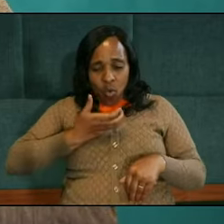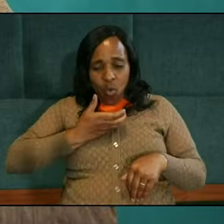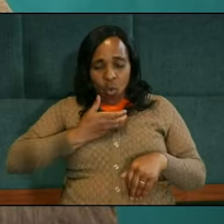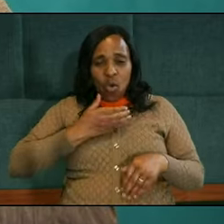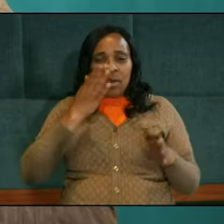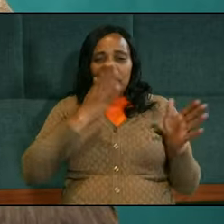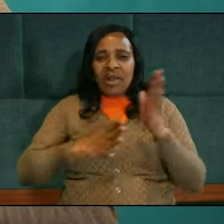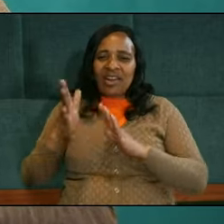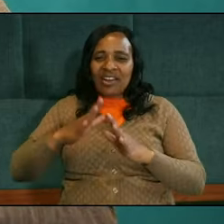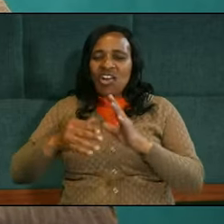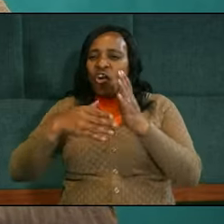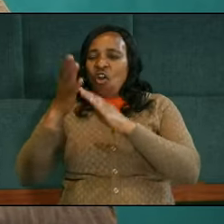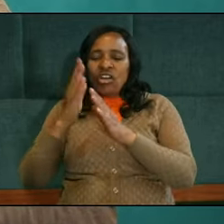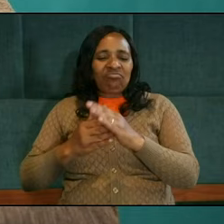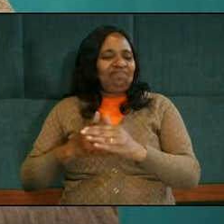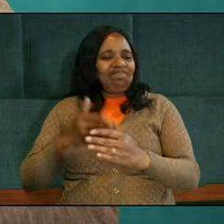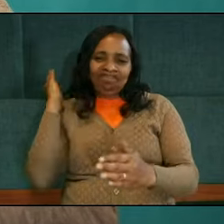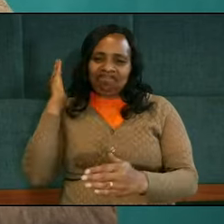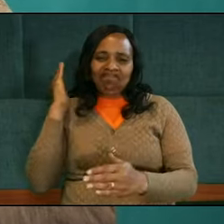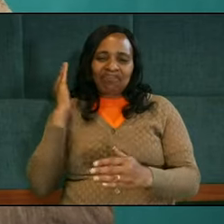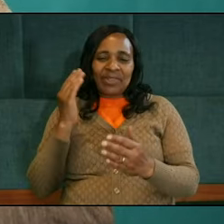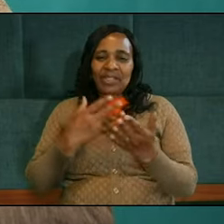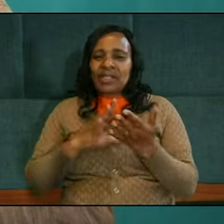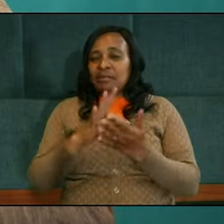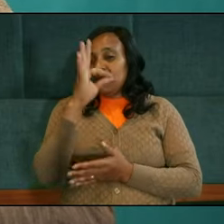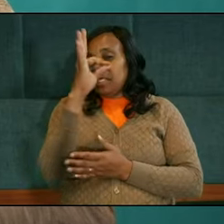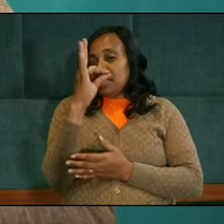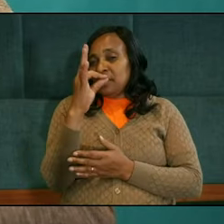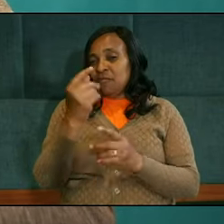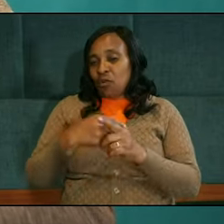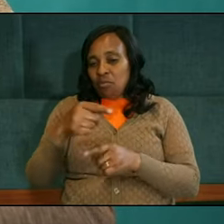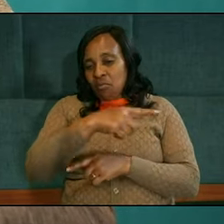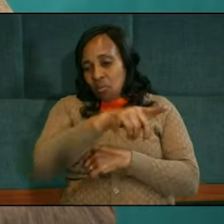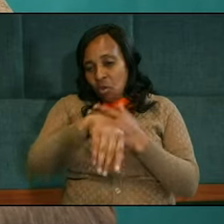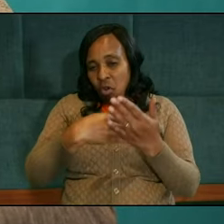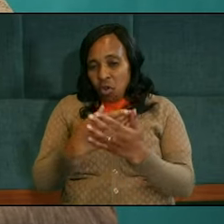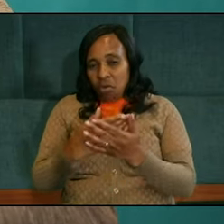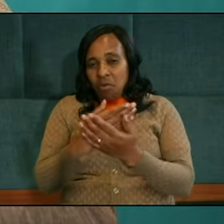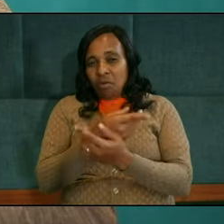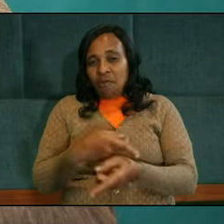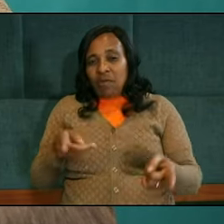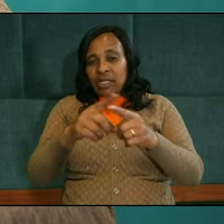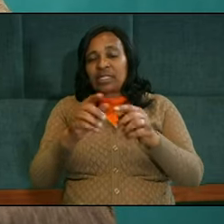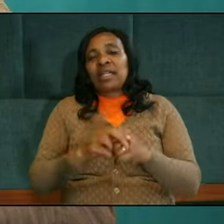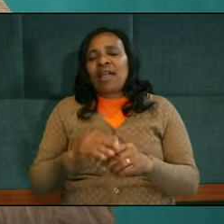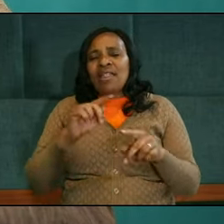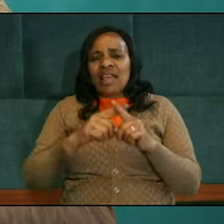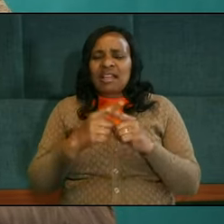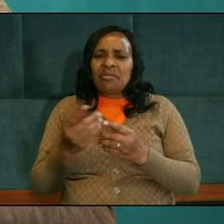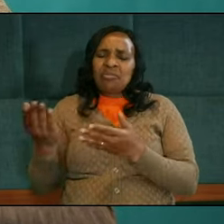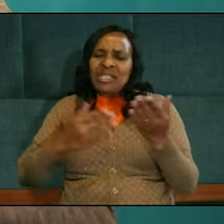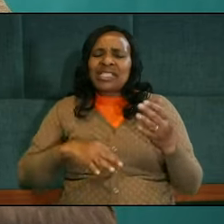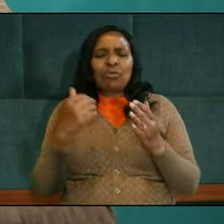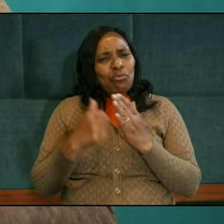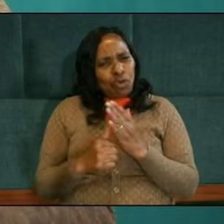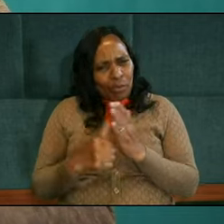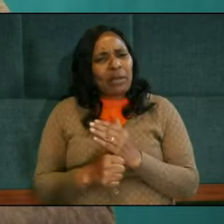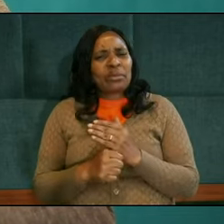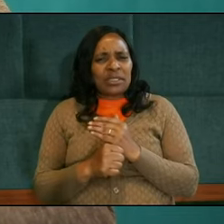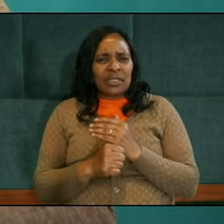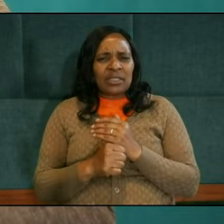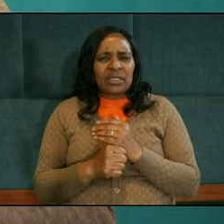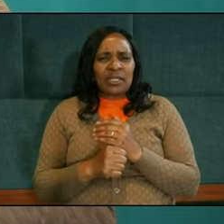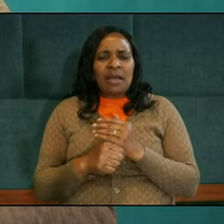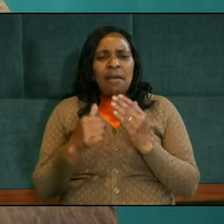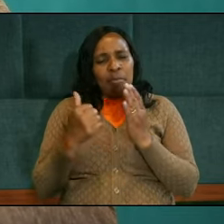to withdraw the spirit, as Tatiana said. Mm-hmm. And this causes jeopardy. Mm-hmm. And now this leads to the problems,